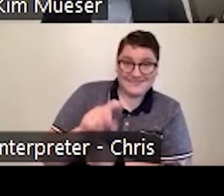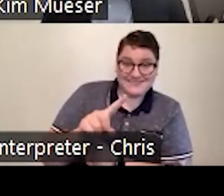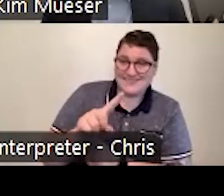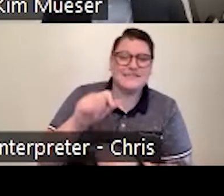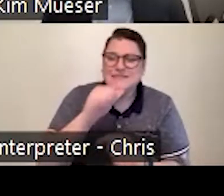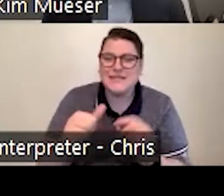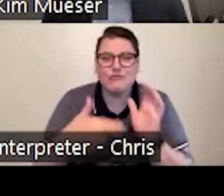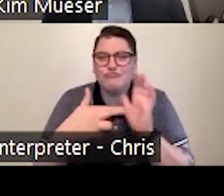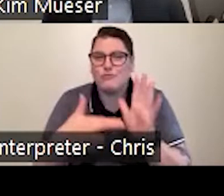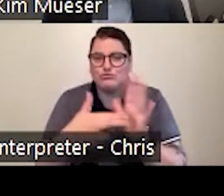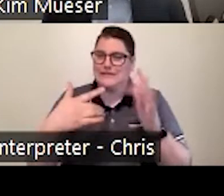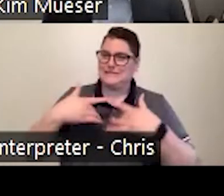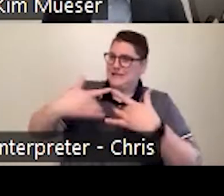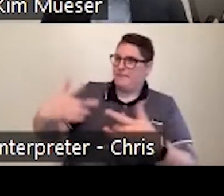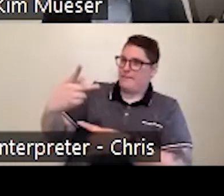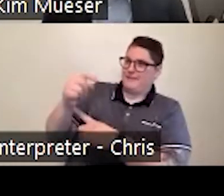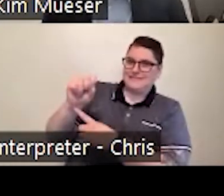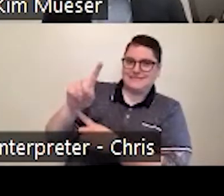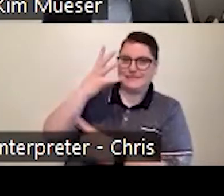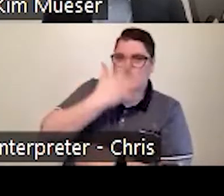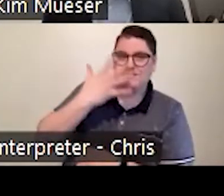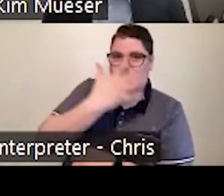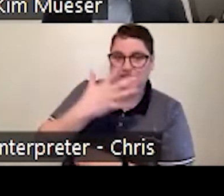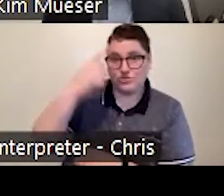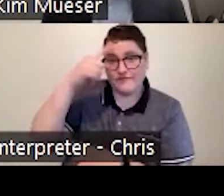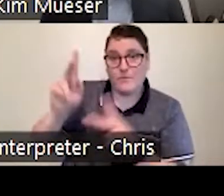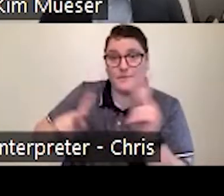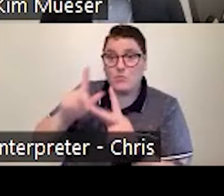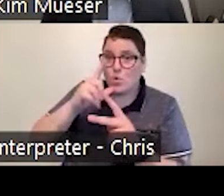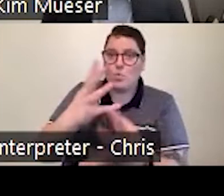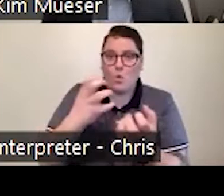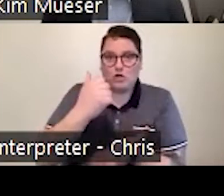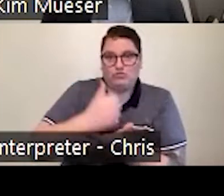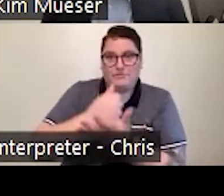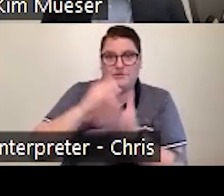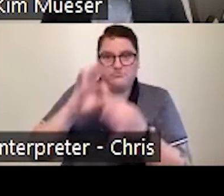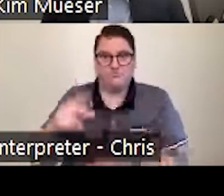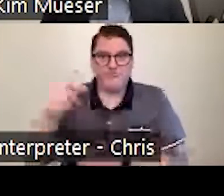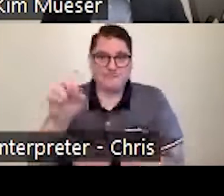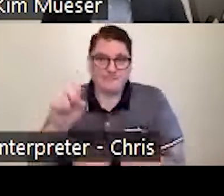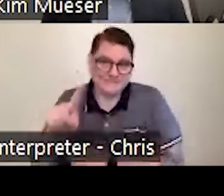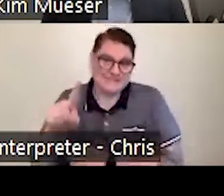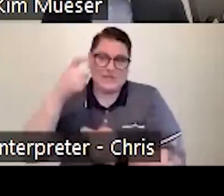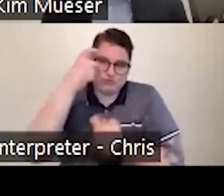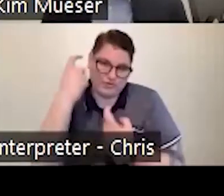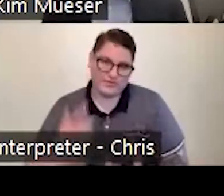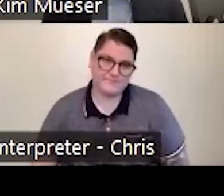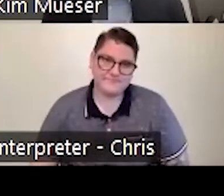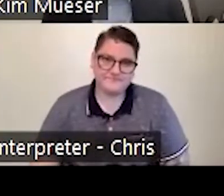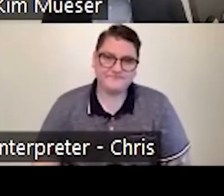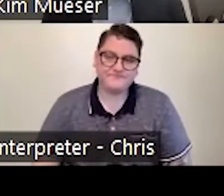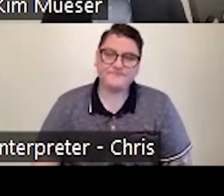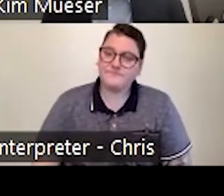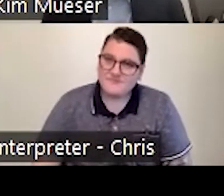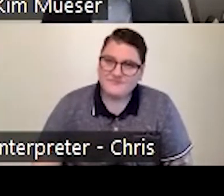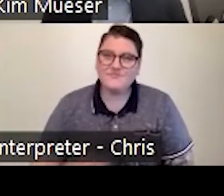of the typical presentation of treatment-seeking individuals with trauma histories. And in this way, I think PTSD is